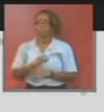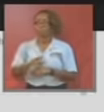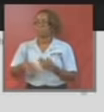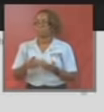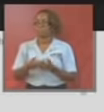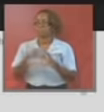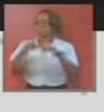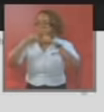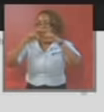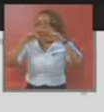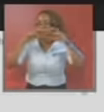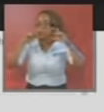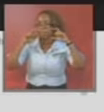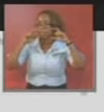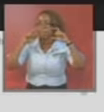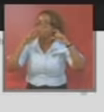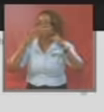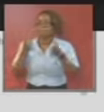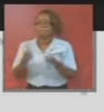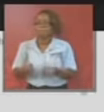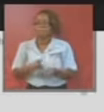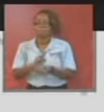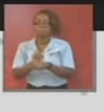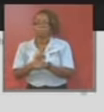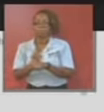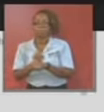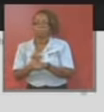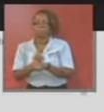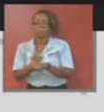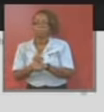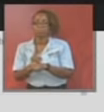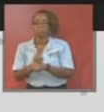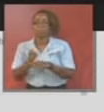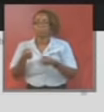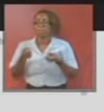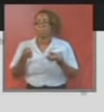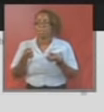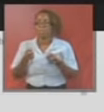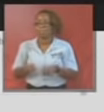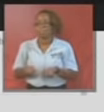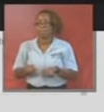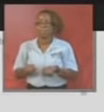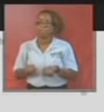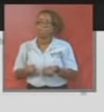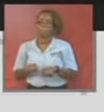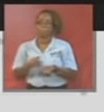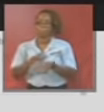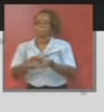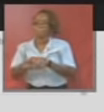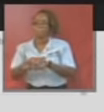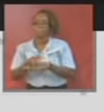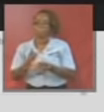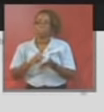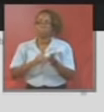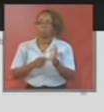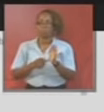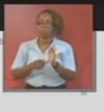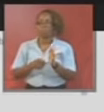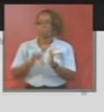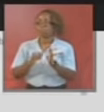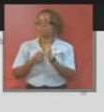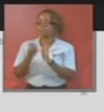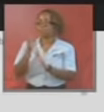have occurred during that early part of that period, late July, early August,